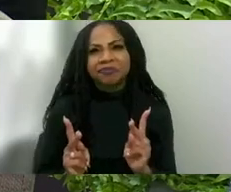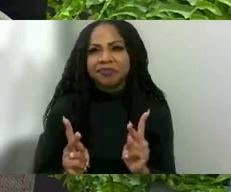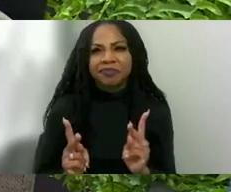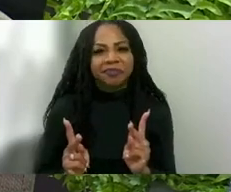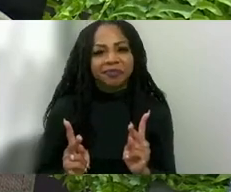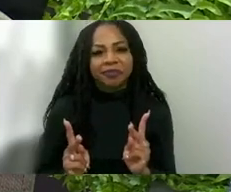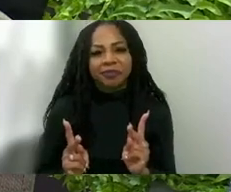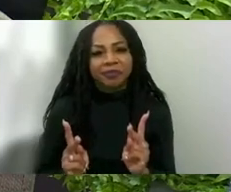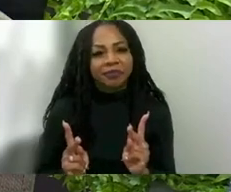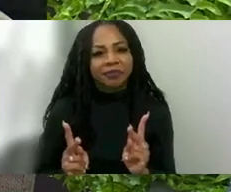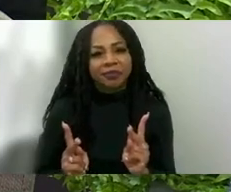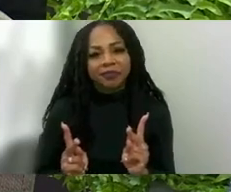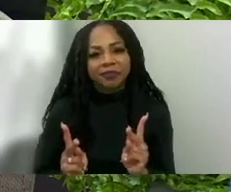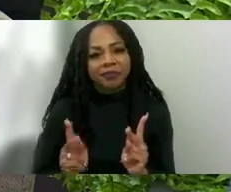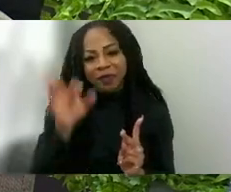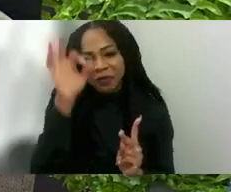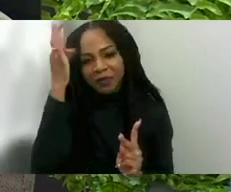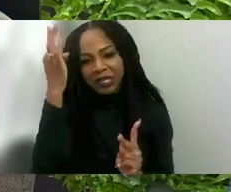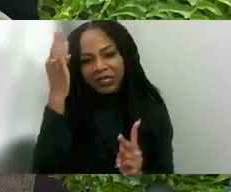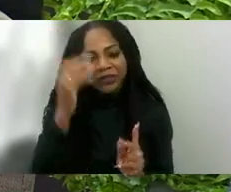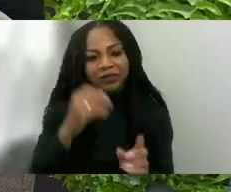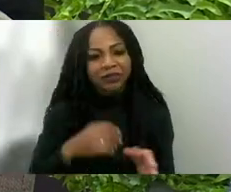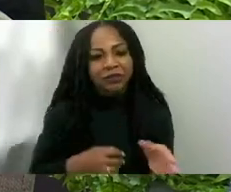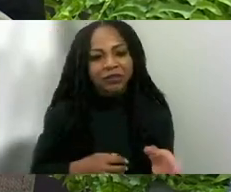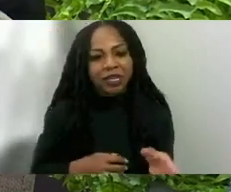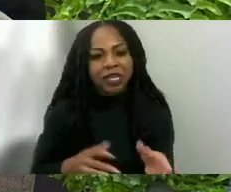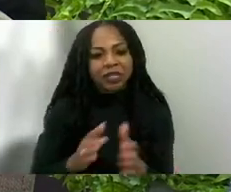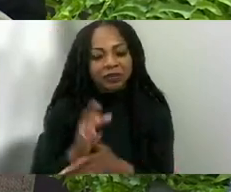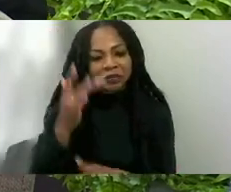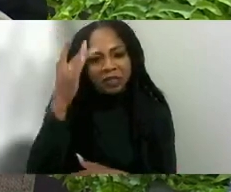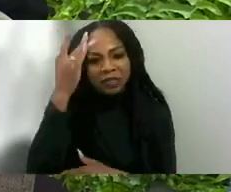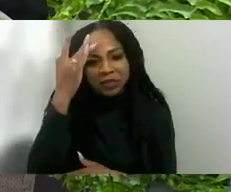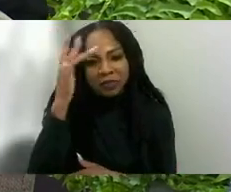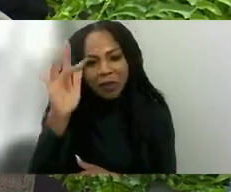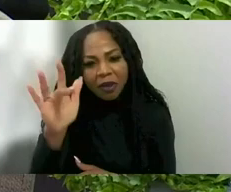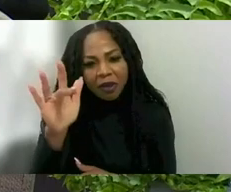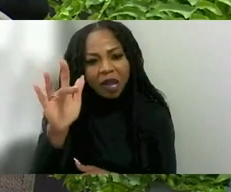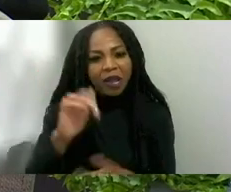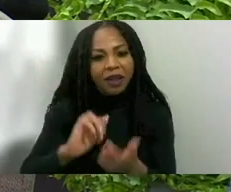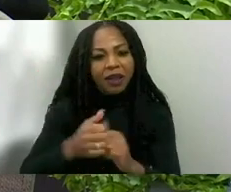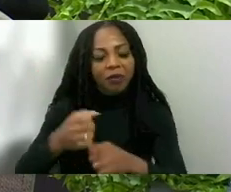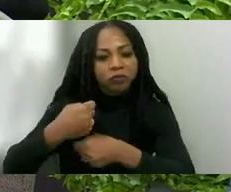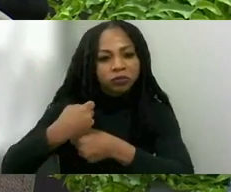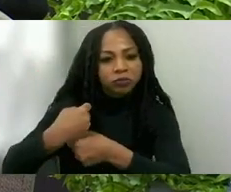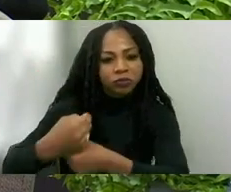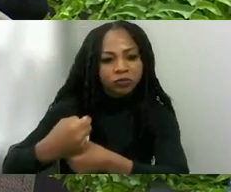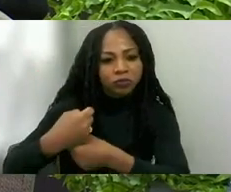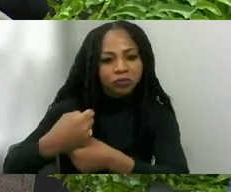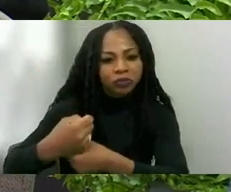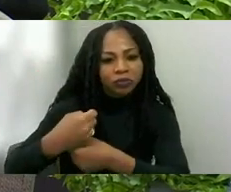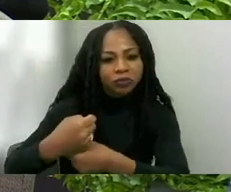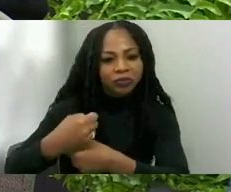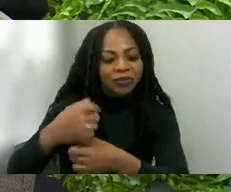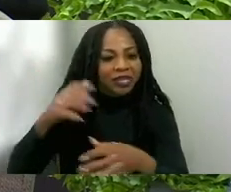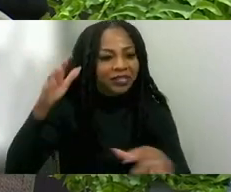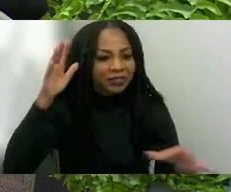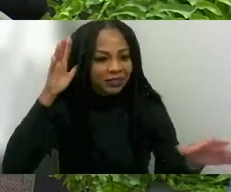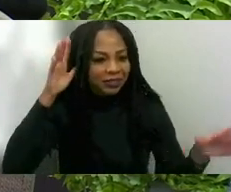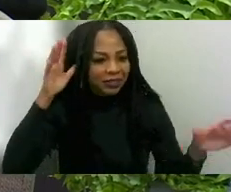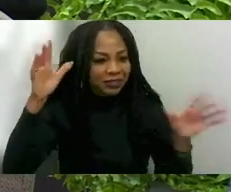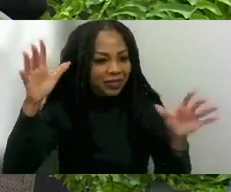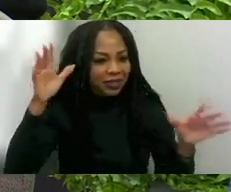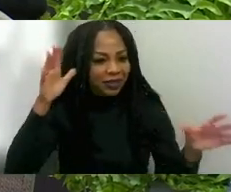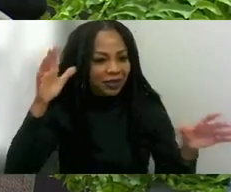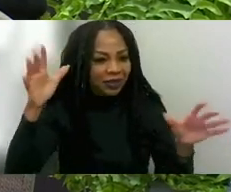avant-garde and so smart by creating sounds, what